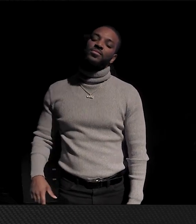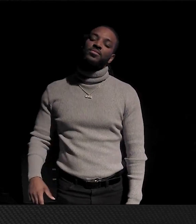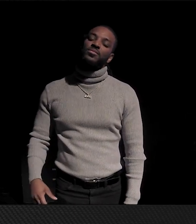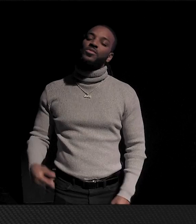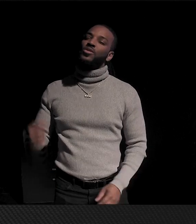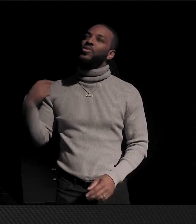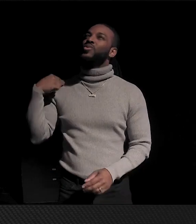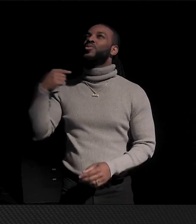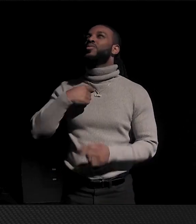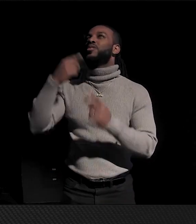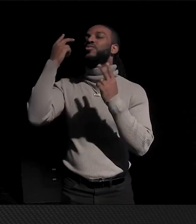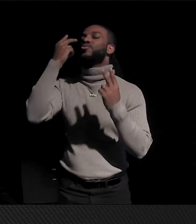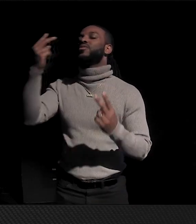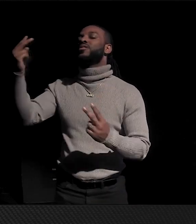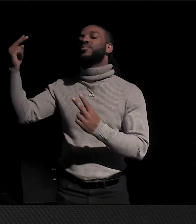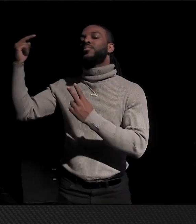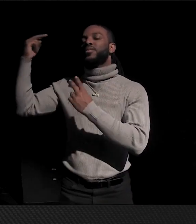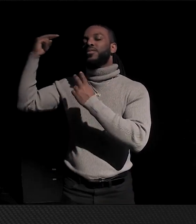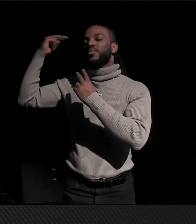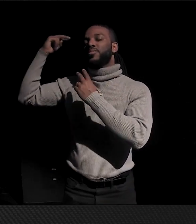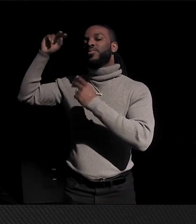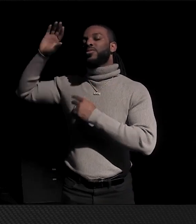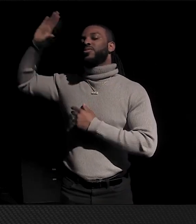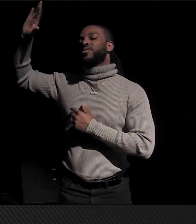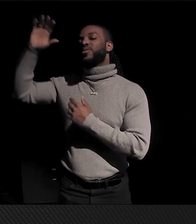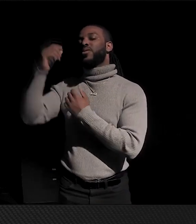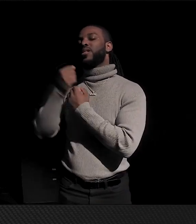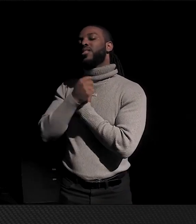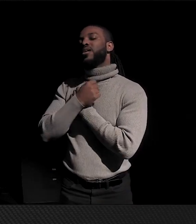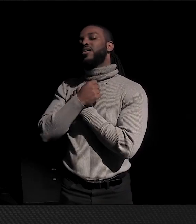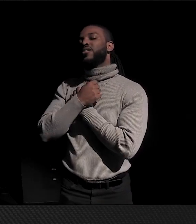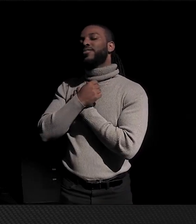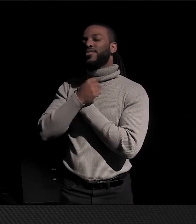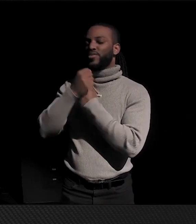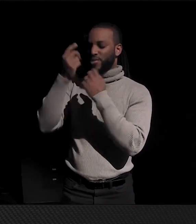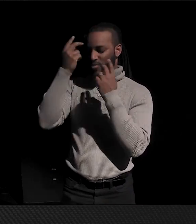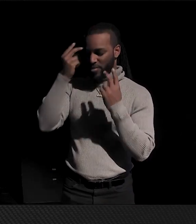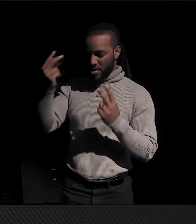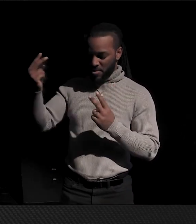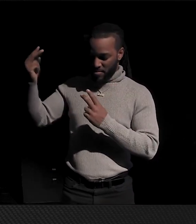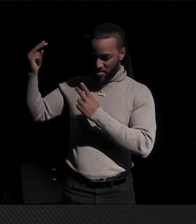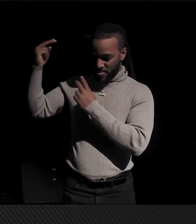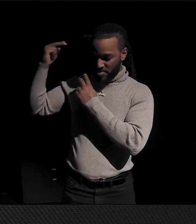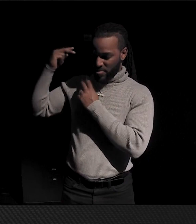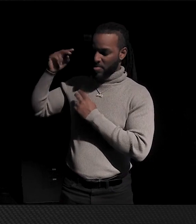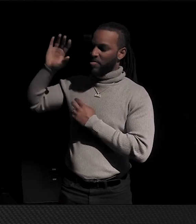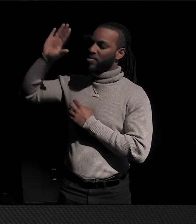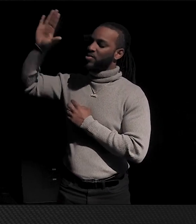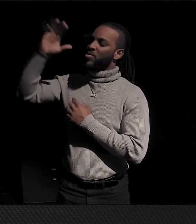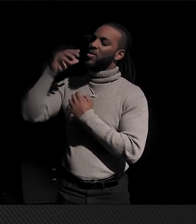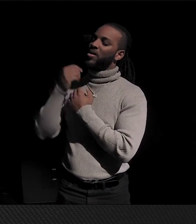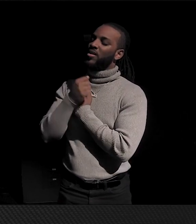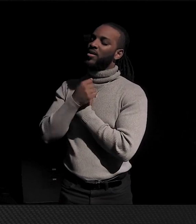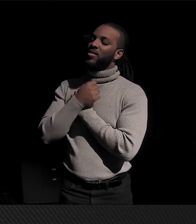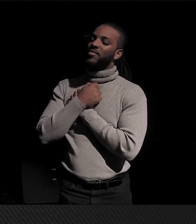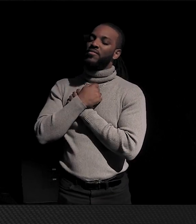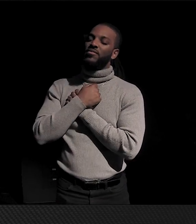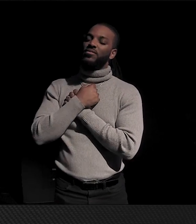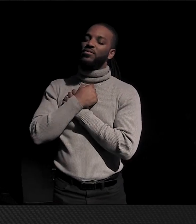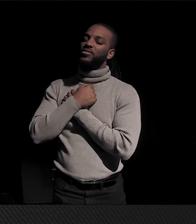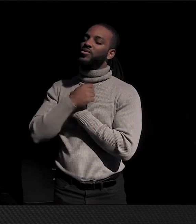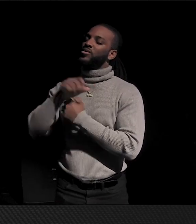We remember your blood. We remember your love. And